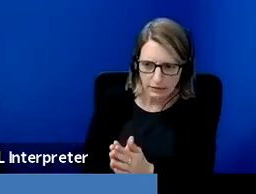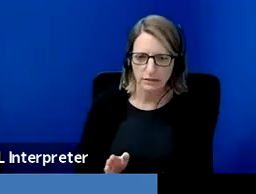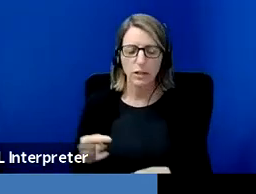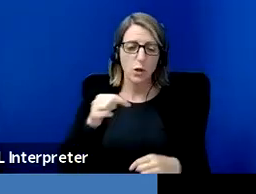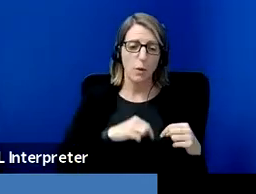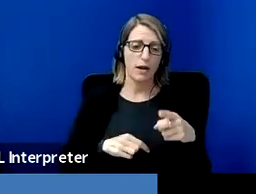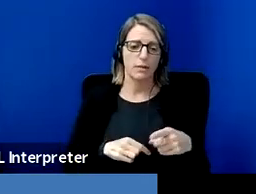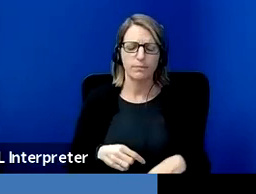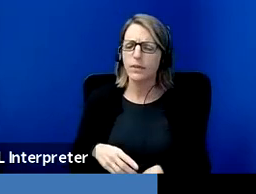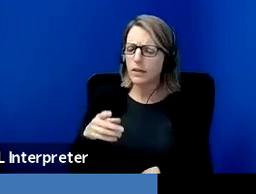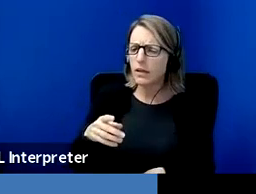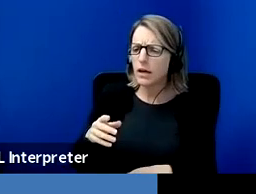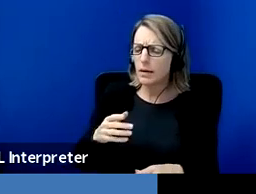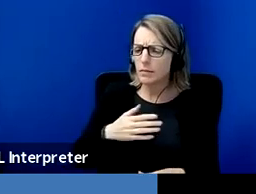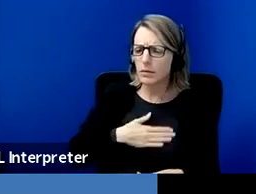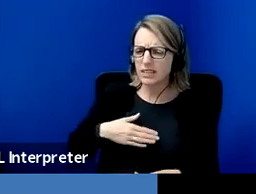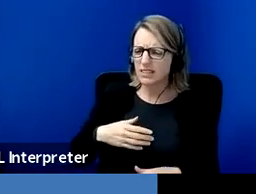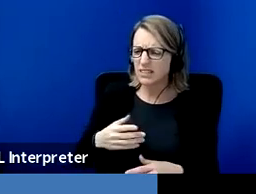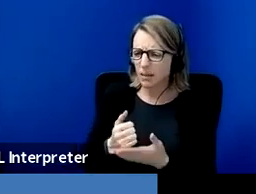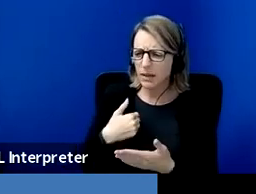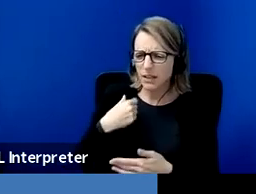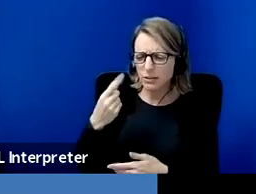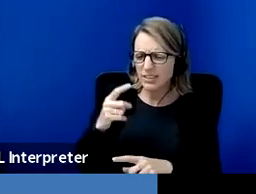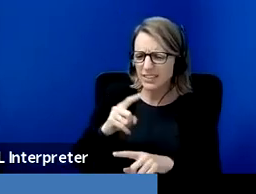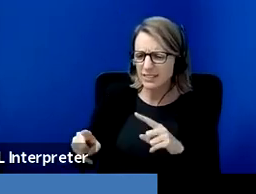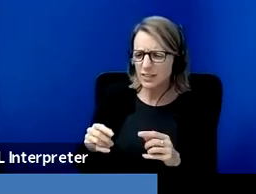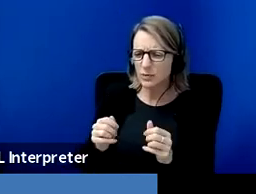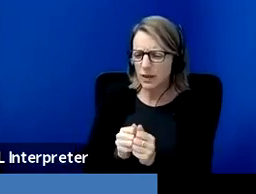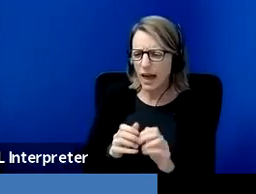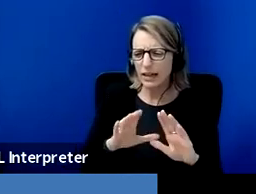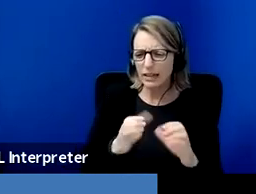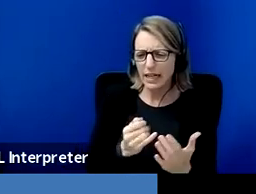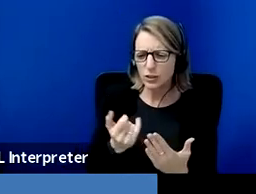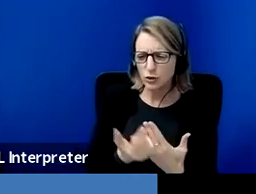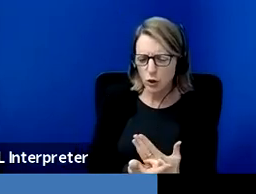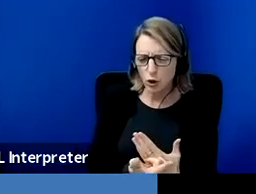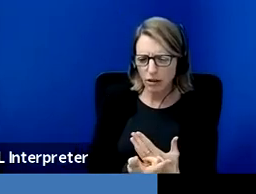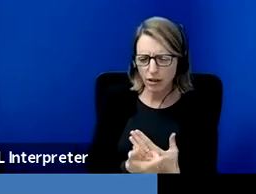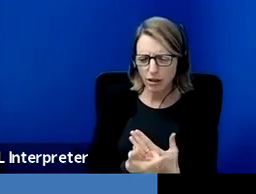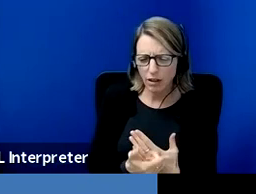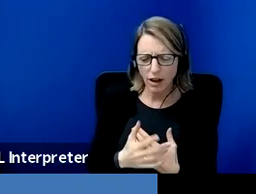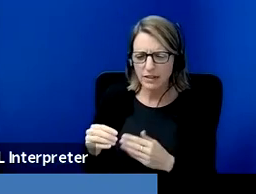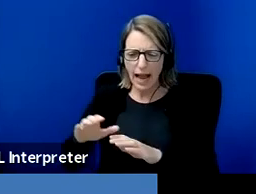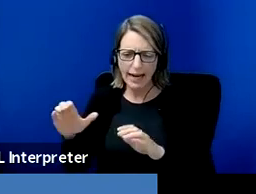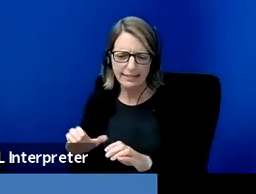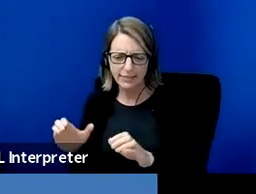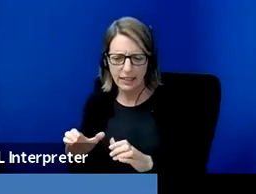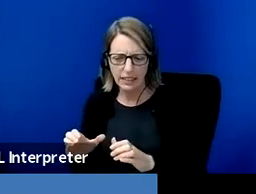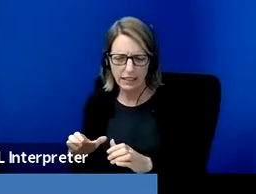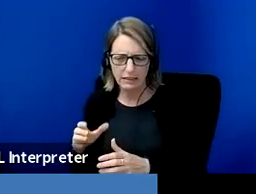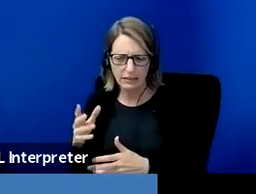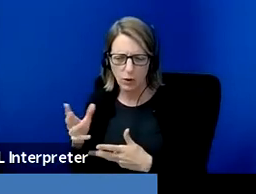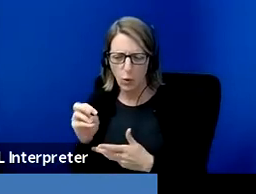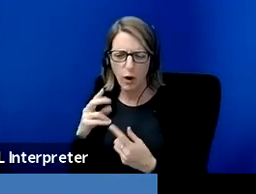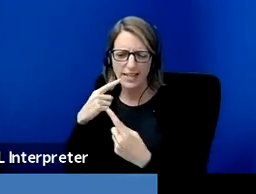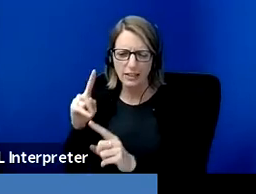question is, could you please differentiate between class journal and how that's different than adding an activity or announcement tab?